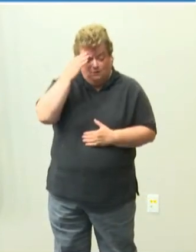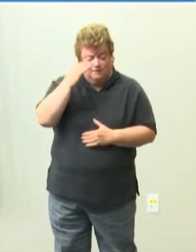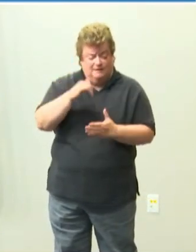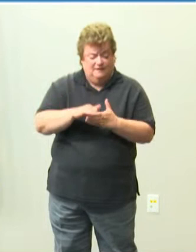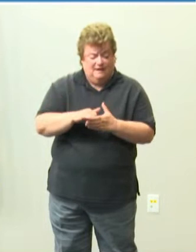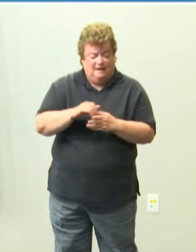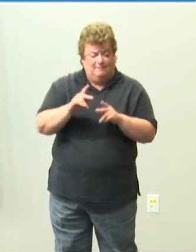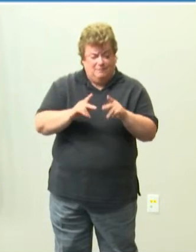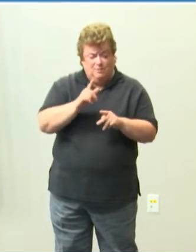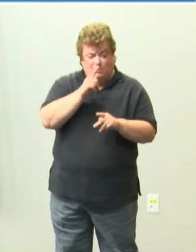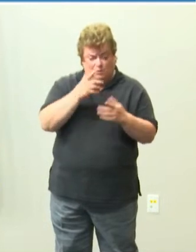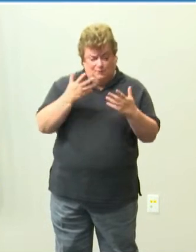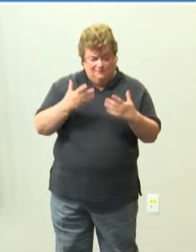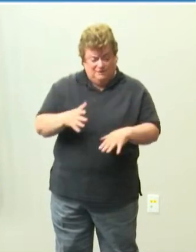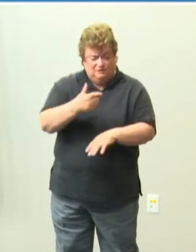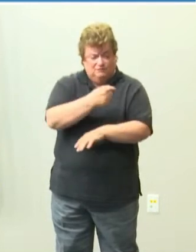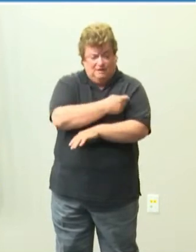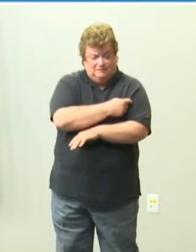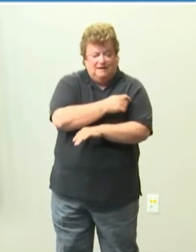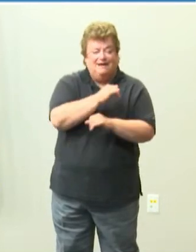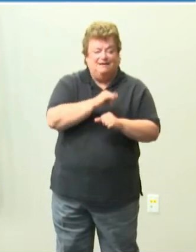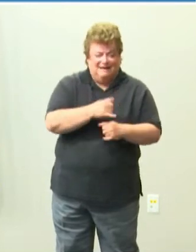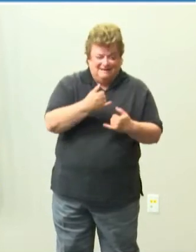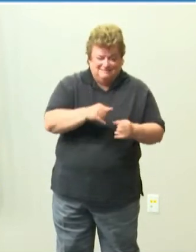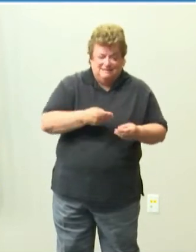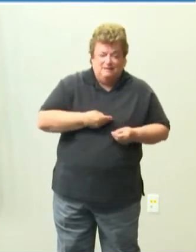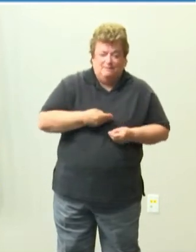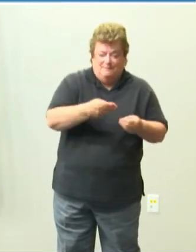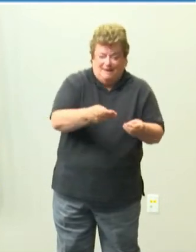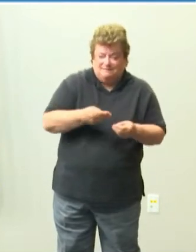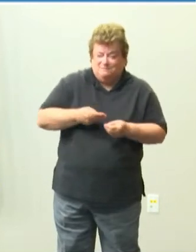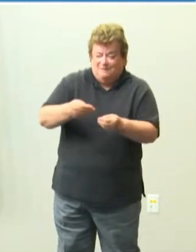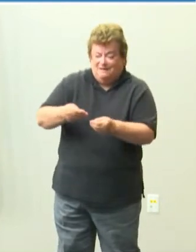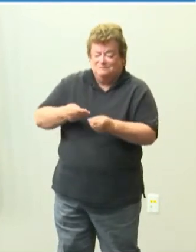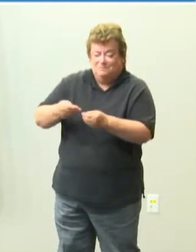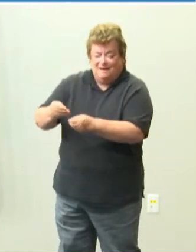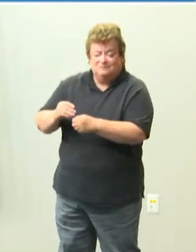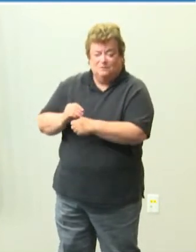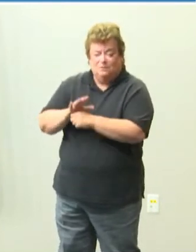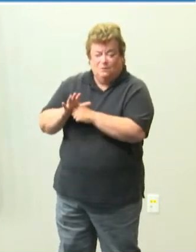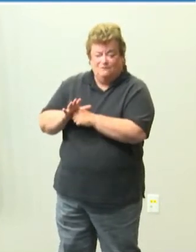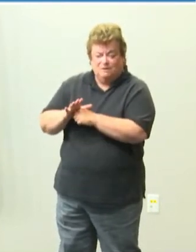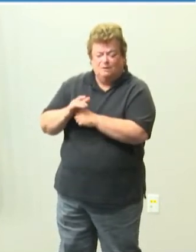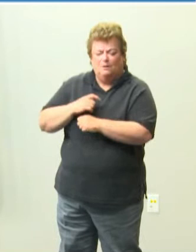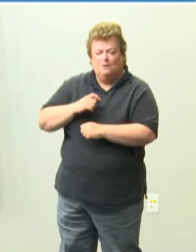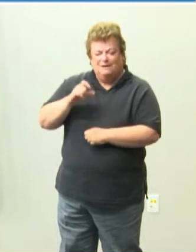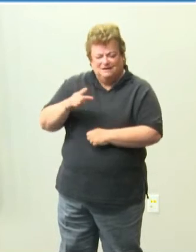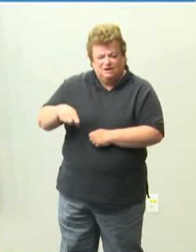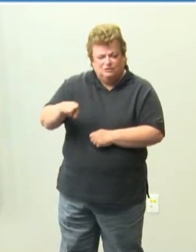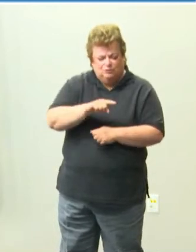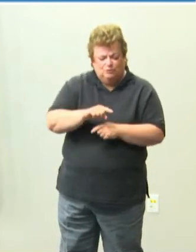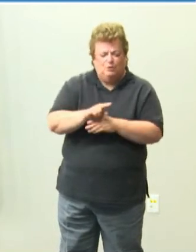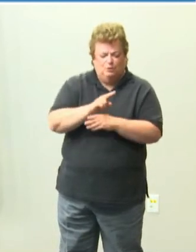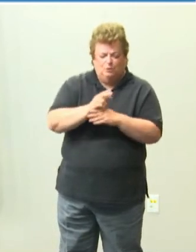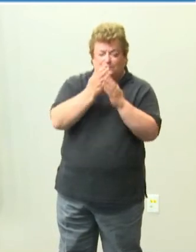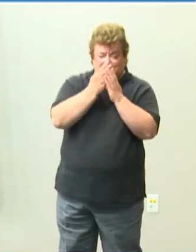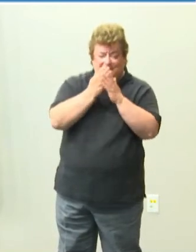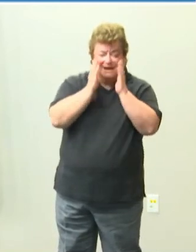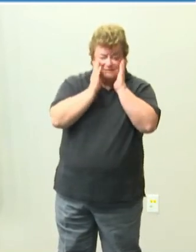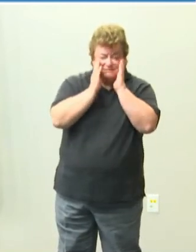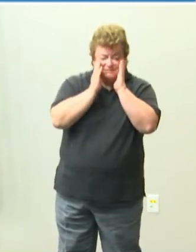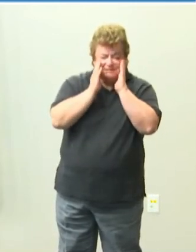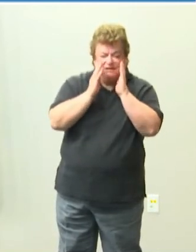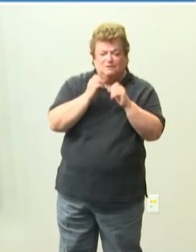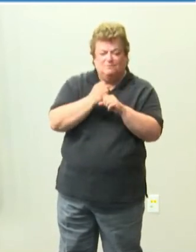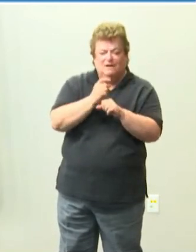vaccinated individuals can transmit the variant, so our community needs you to mask up. We need you to mask up to help ensure that